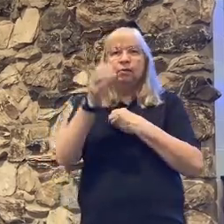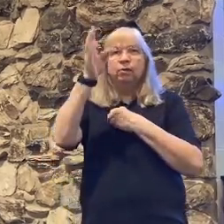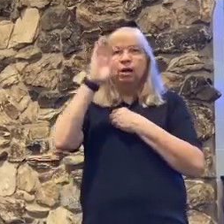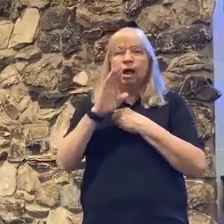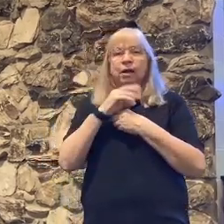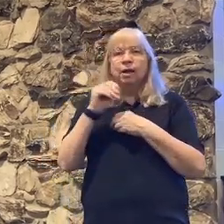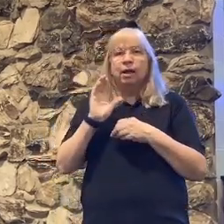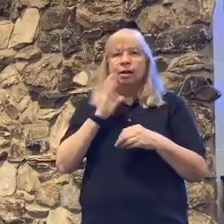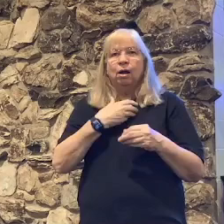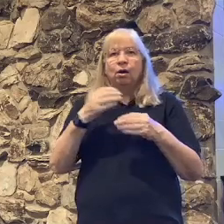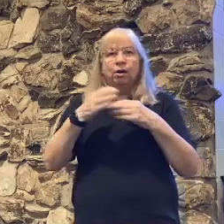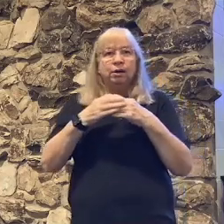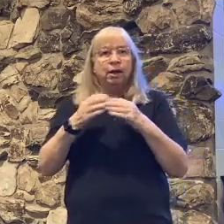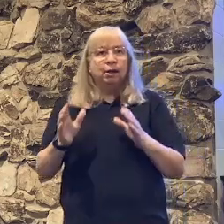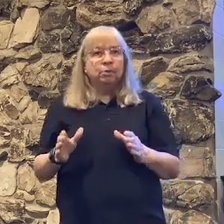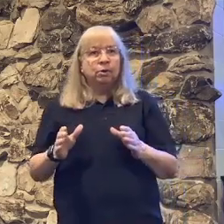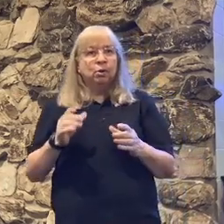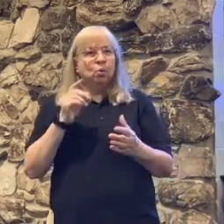But what does that mean?